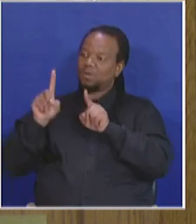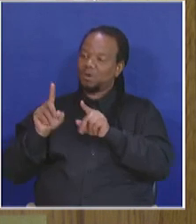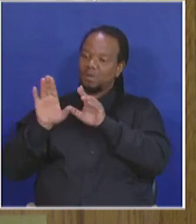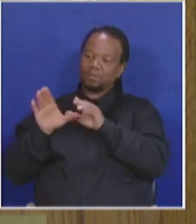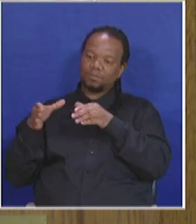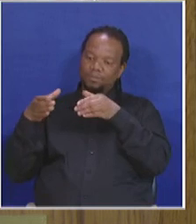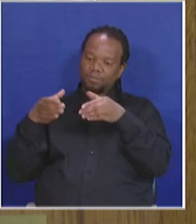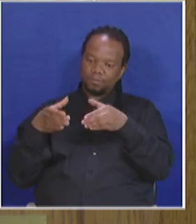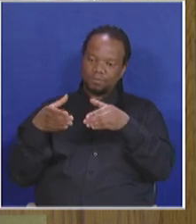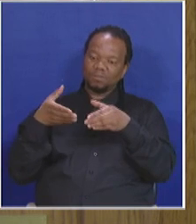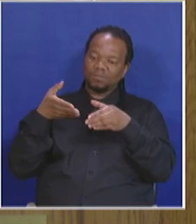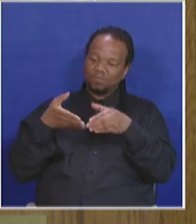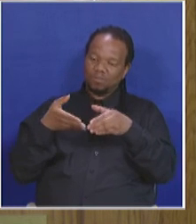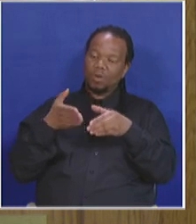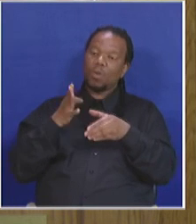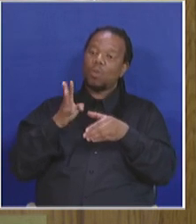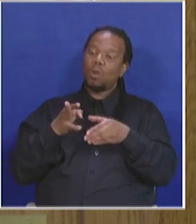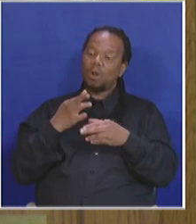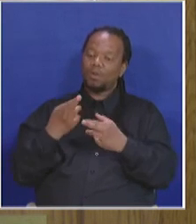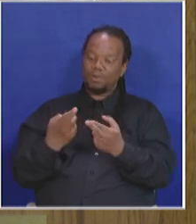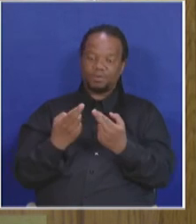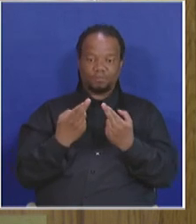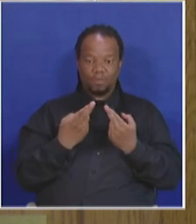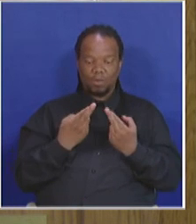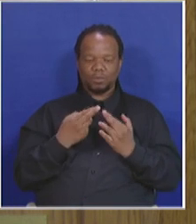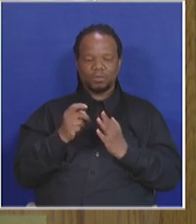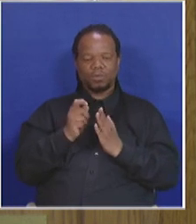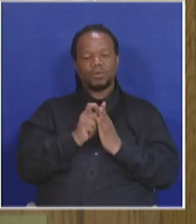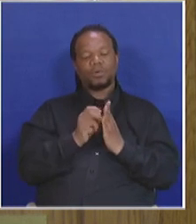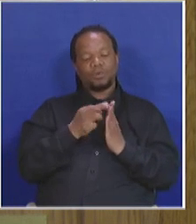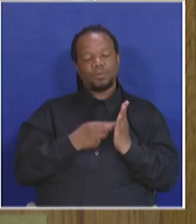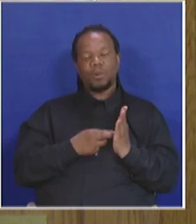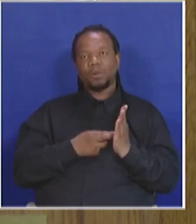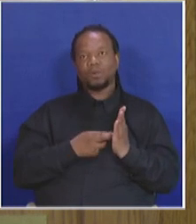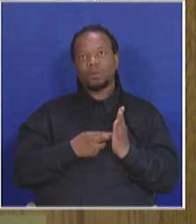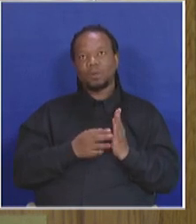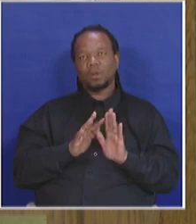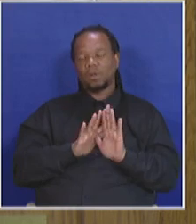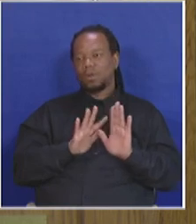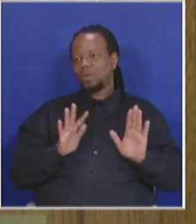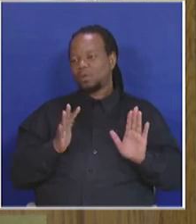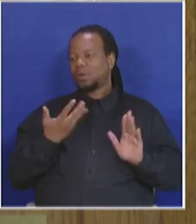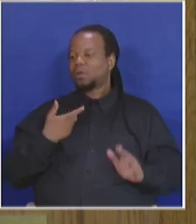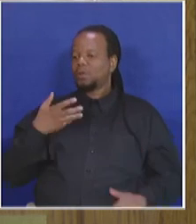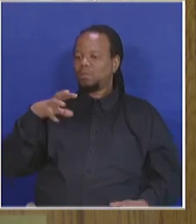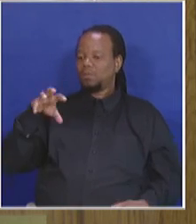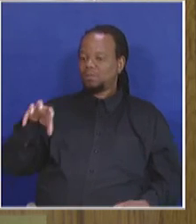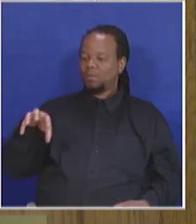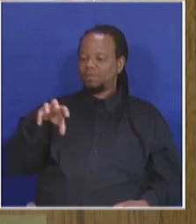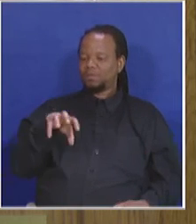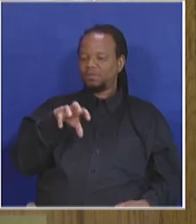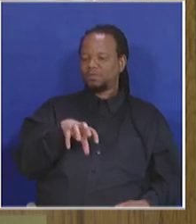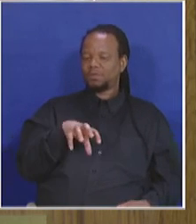responding to the reports. In other words, we do not expect provinces to come